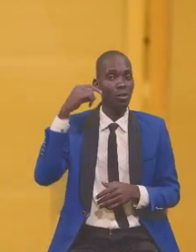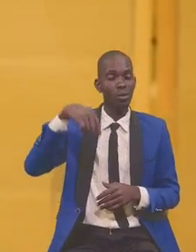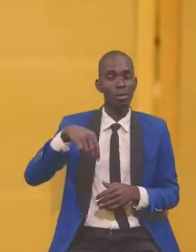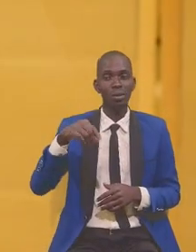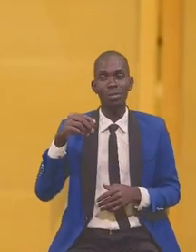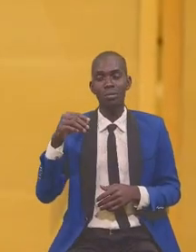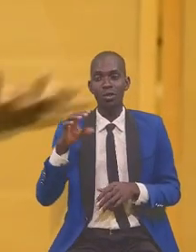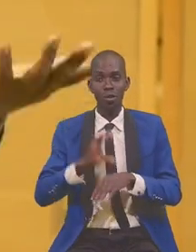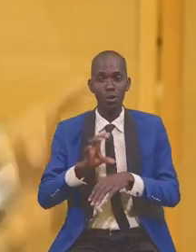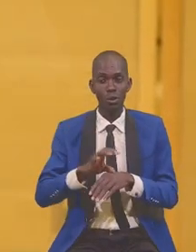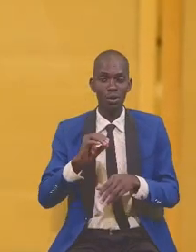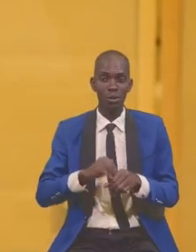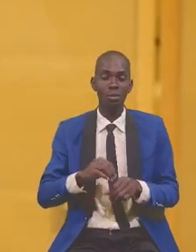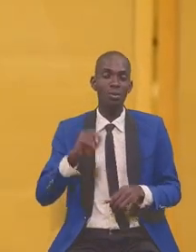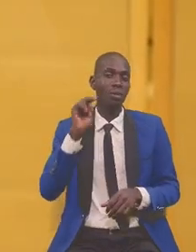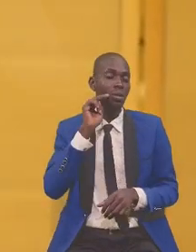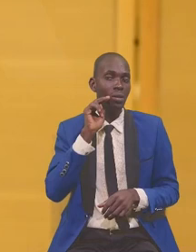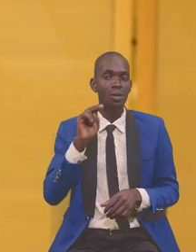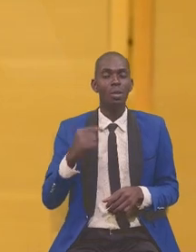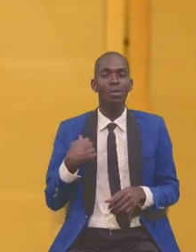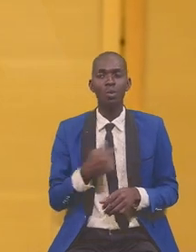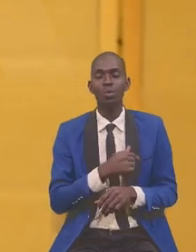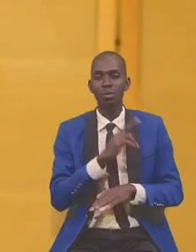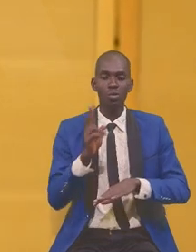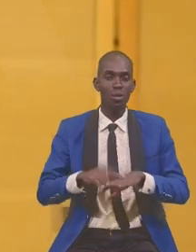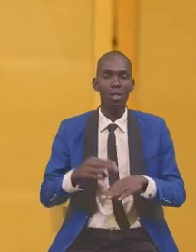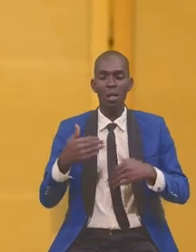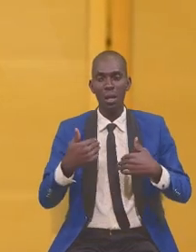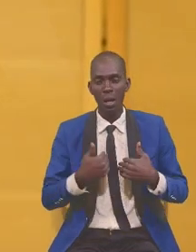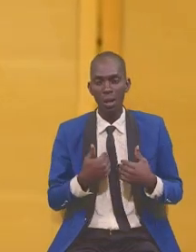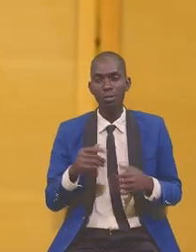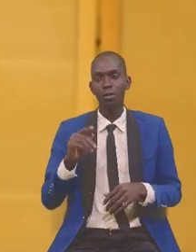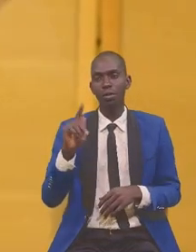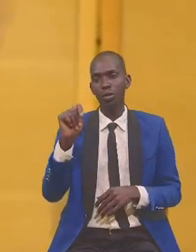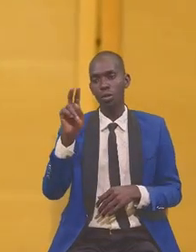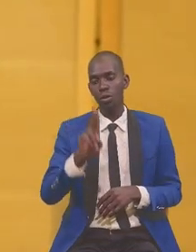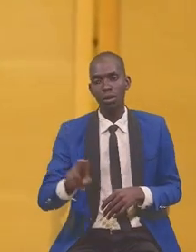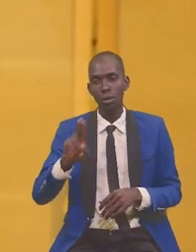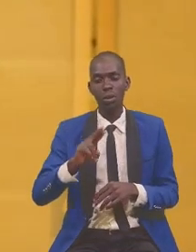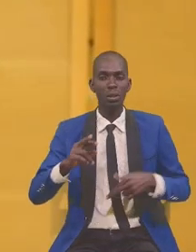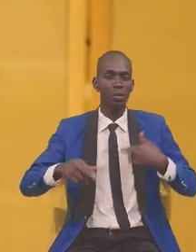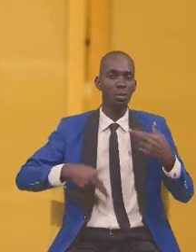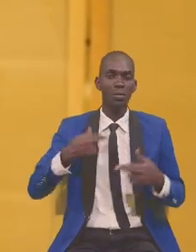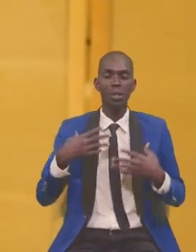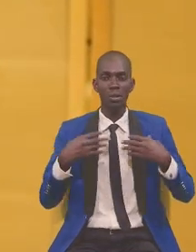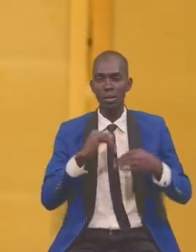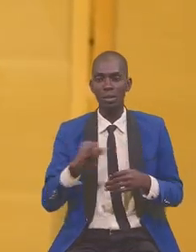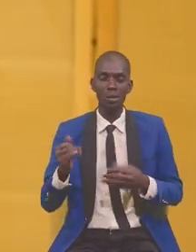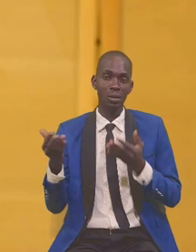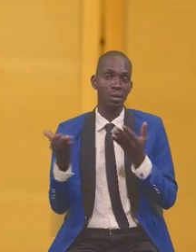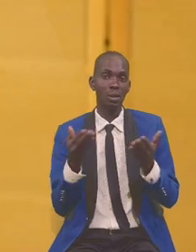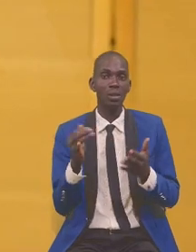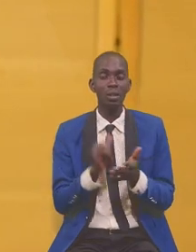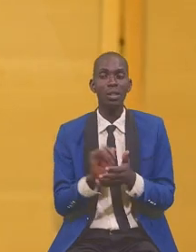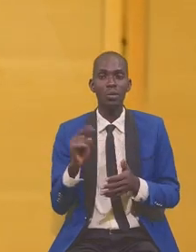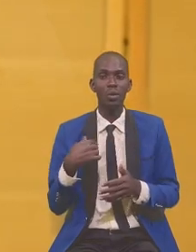have, Thursday, revival, evangelism, healing, service. That's where we